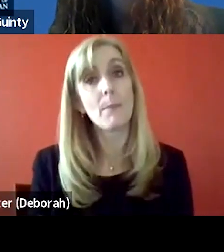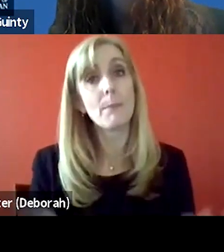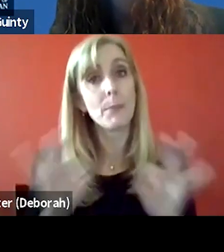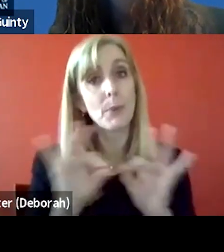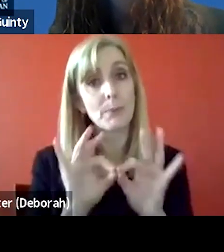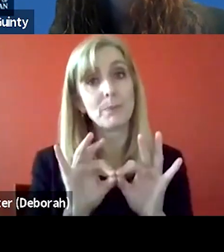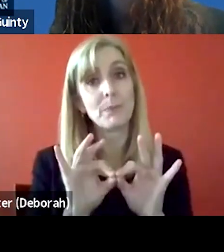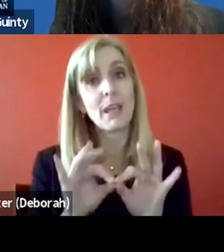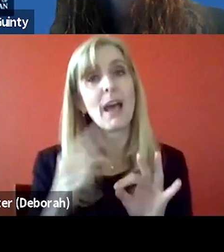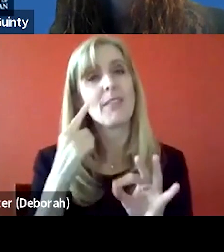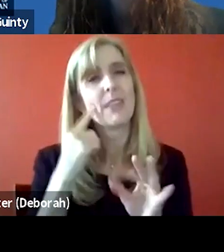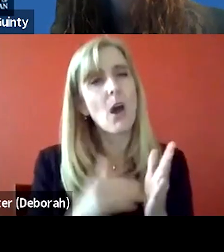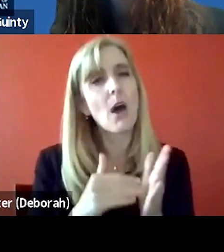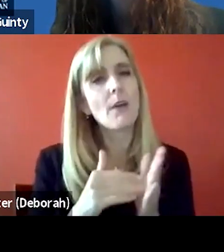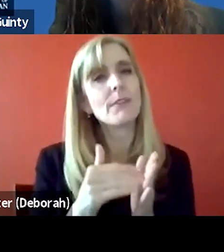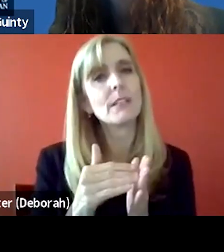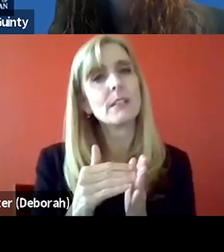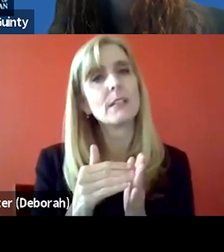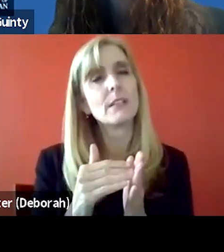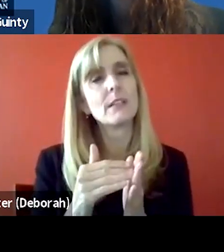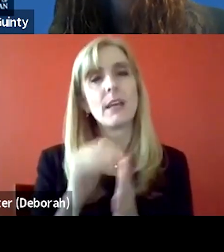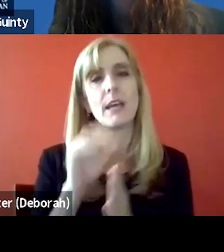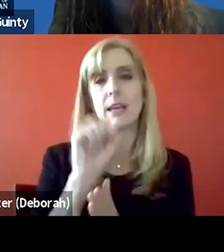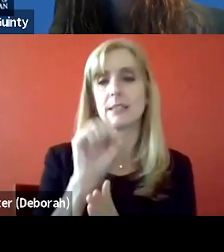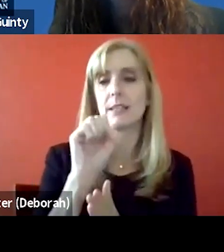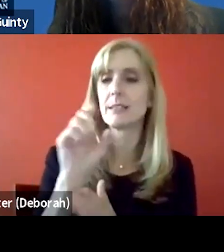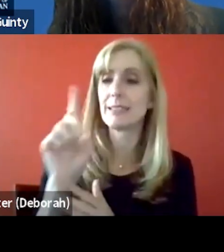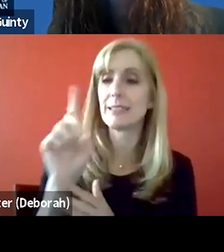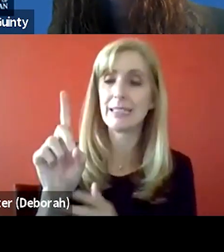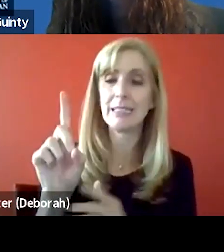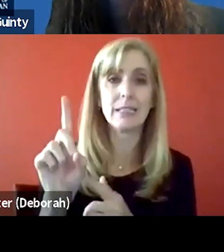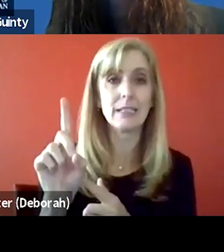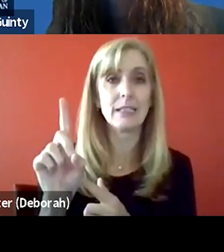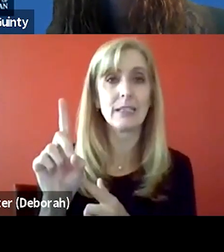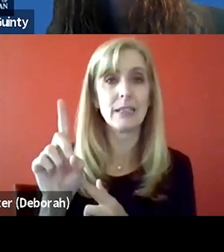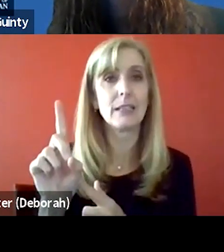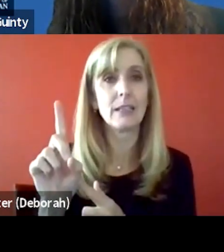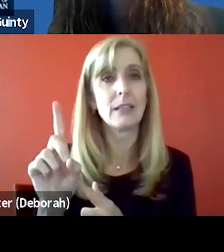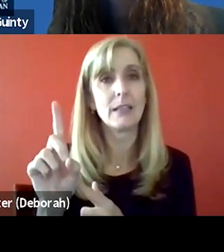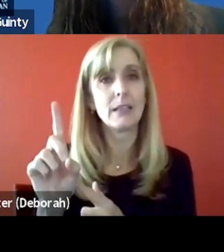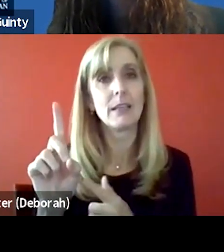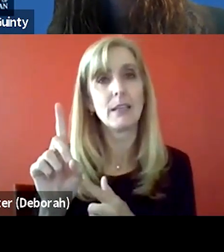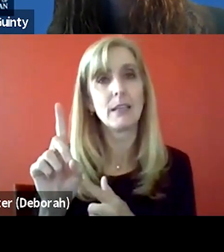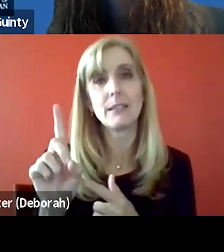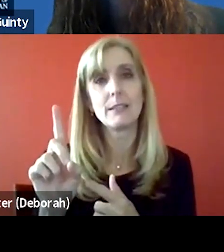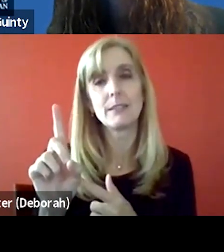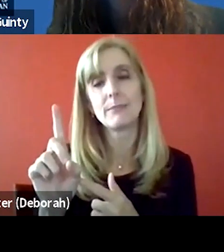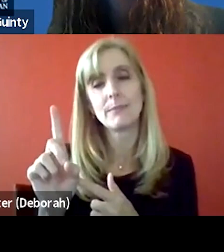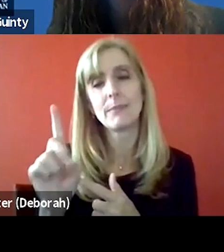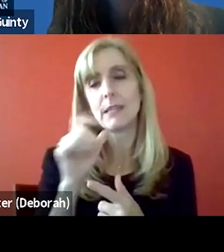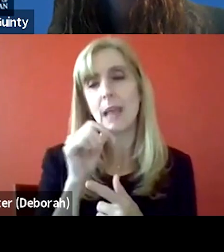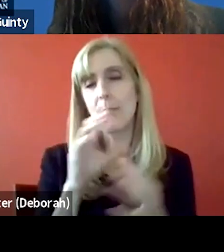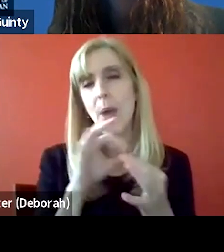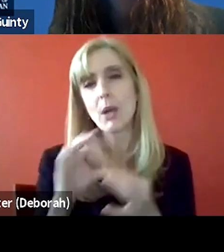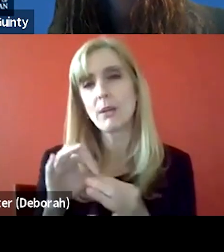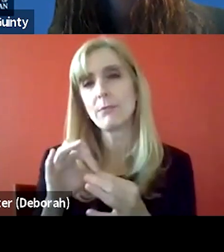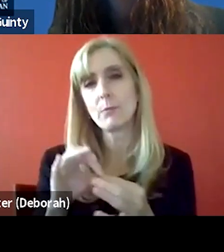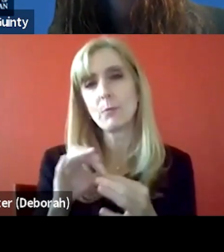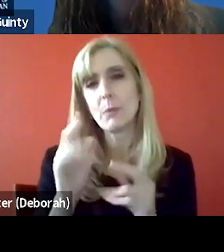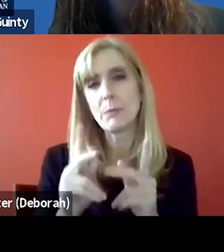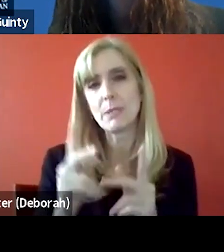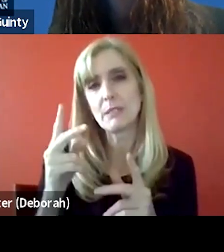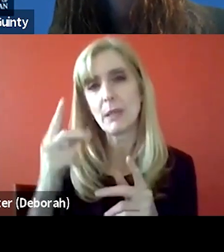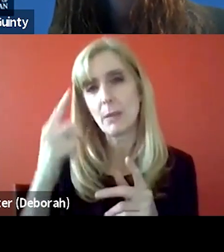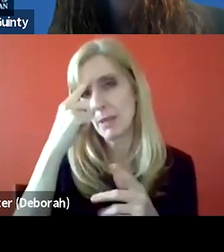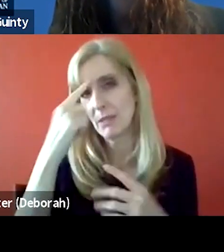think a lot of times SSD is left out of the equation with a lot of students' mental health. A lot of times students don't even